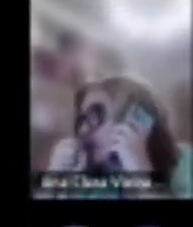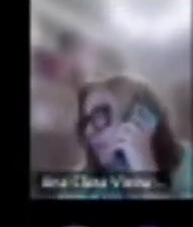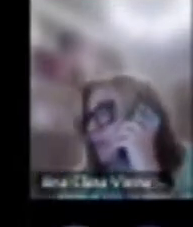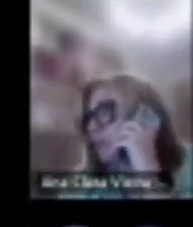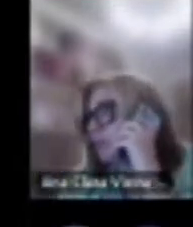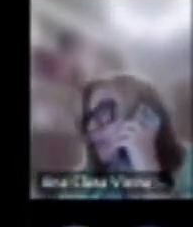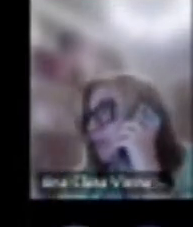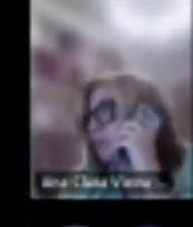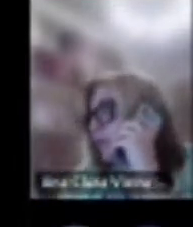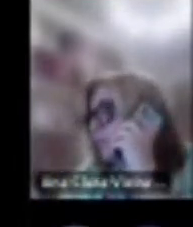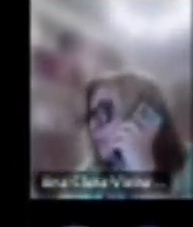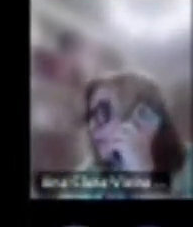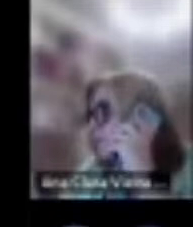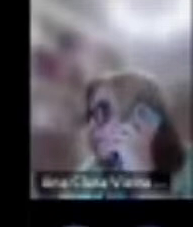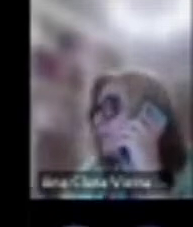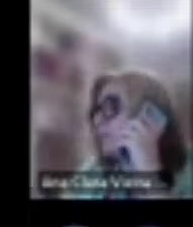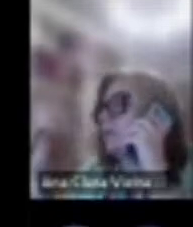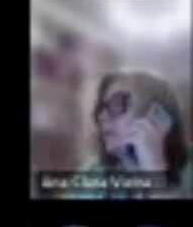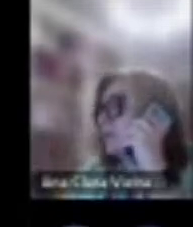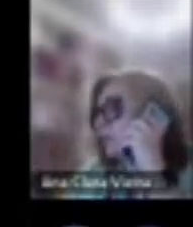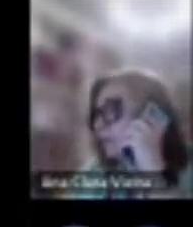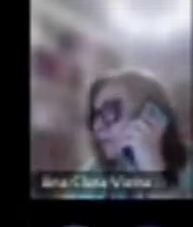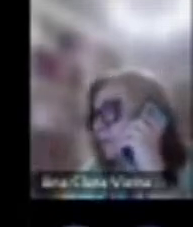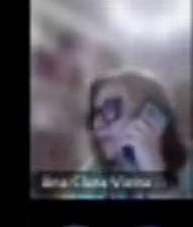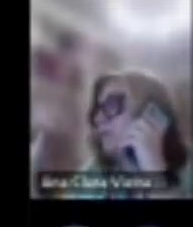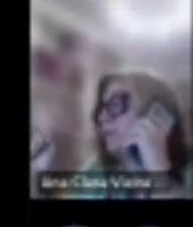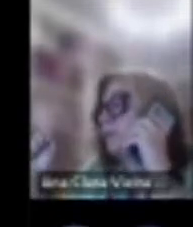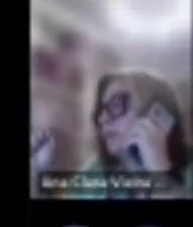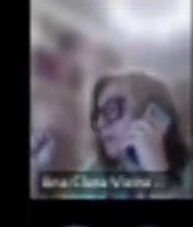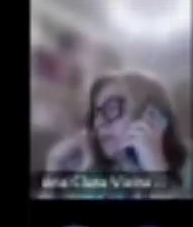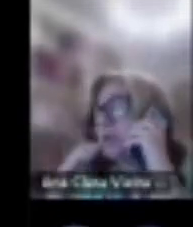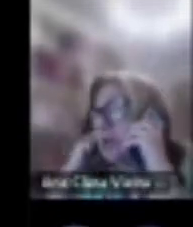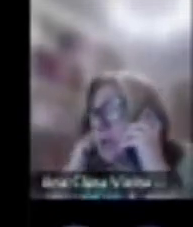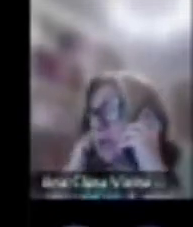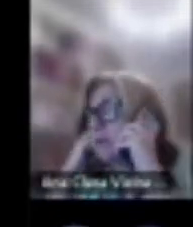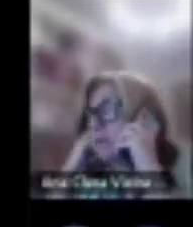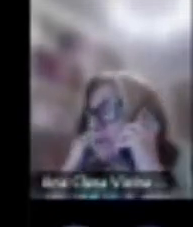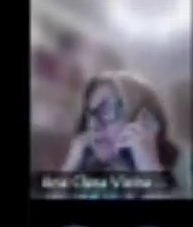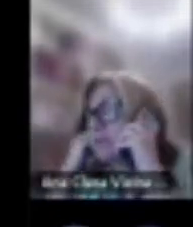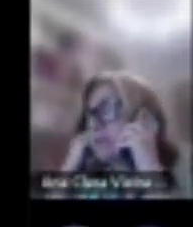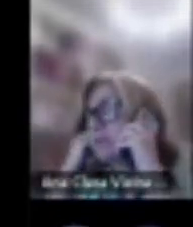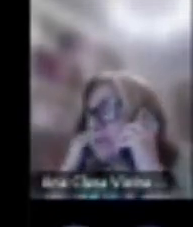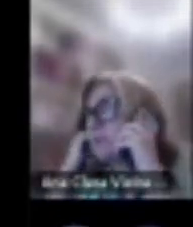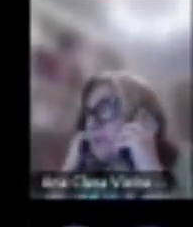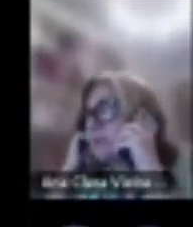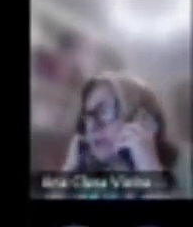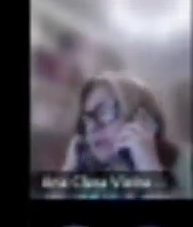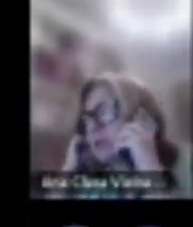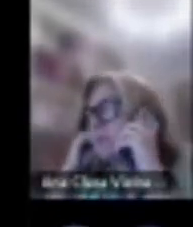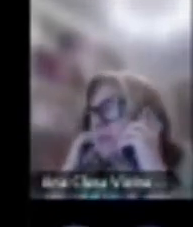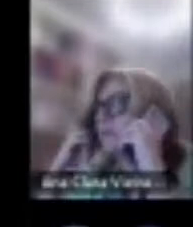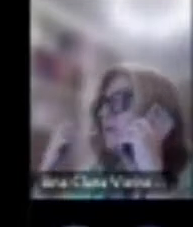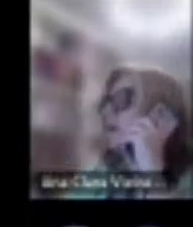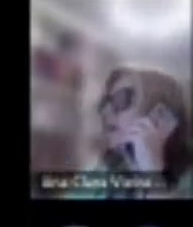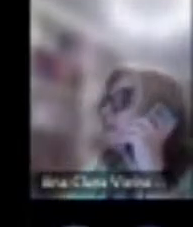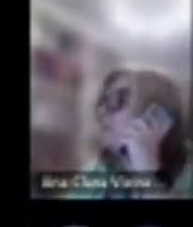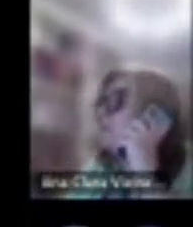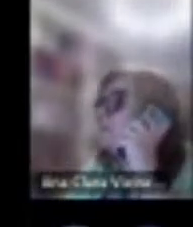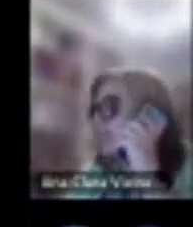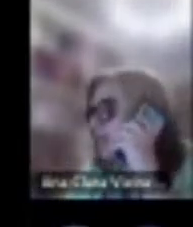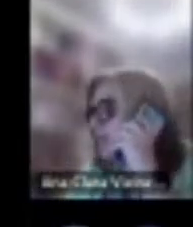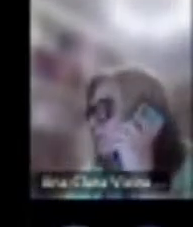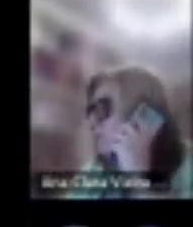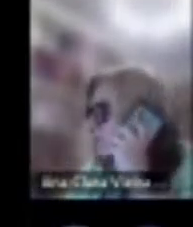supported well? Do I have the right resources? Do I get enough activity? Do I have a good balance? Do I adapt well?